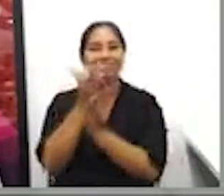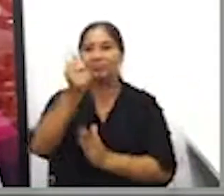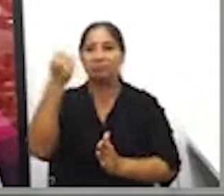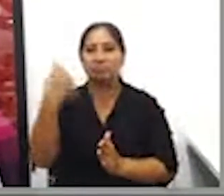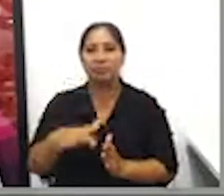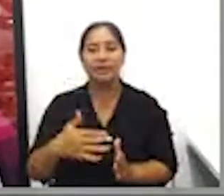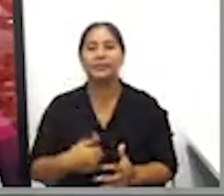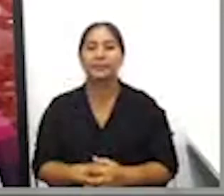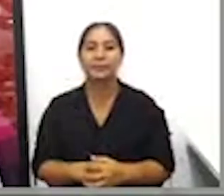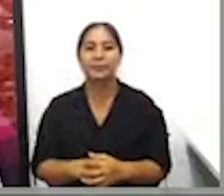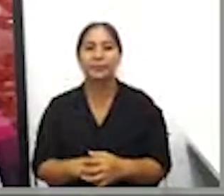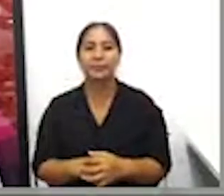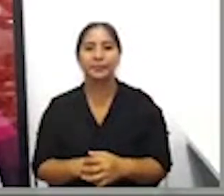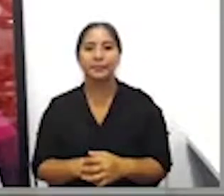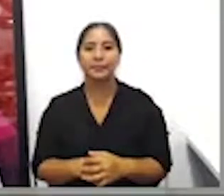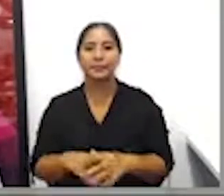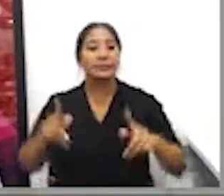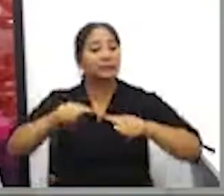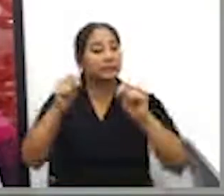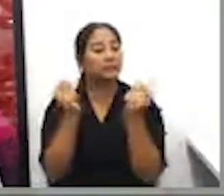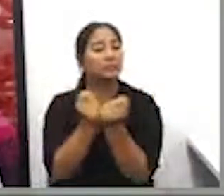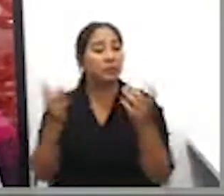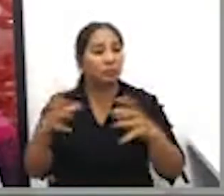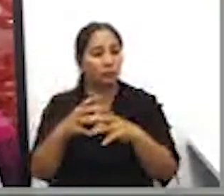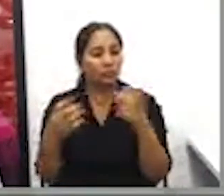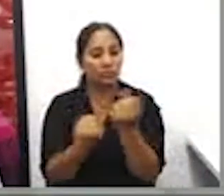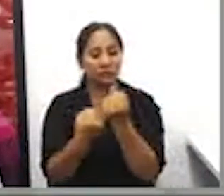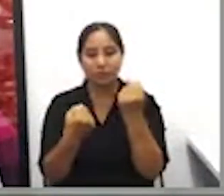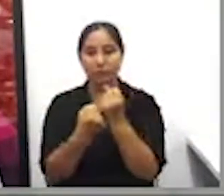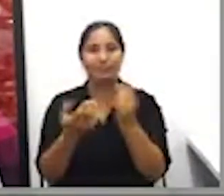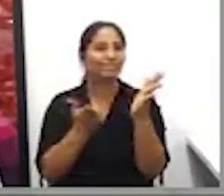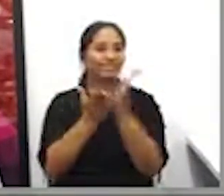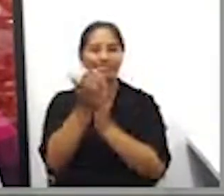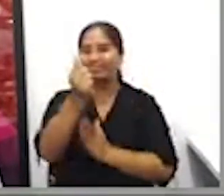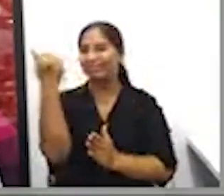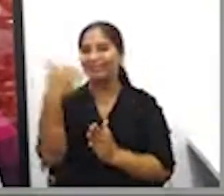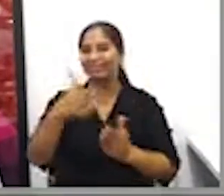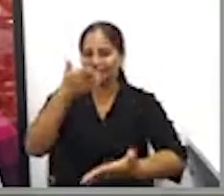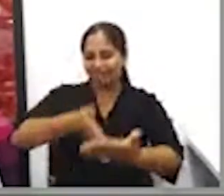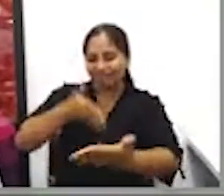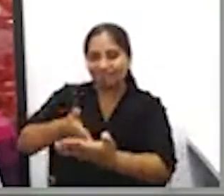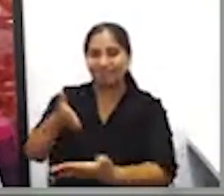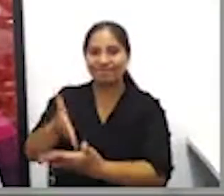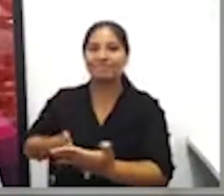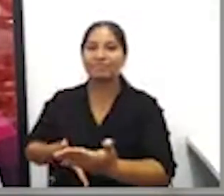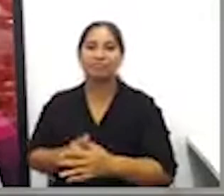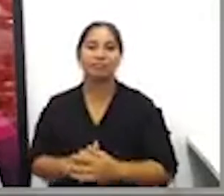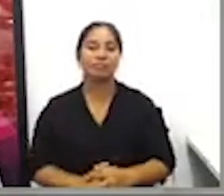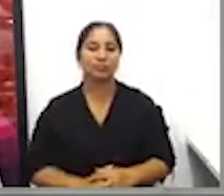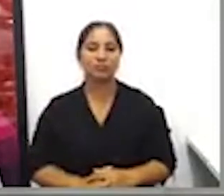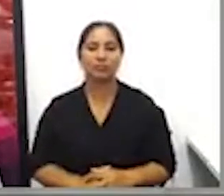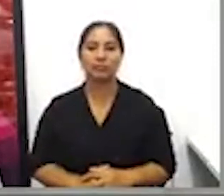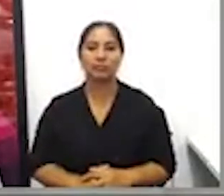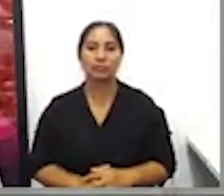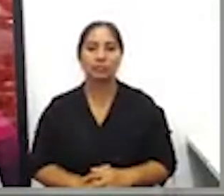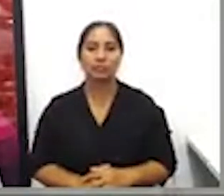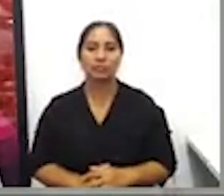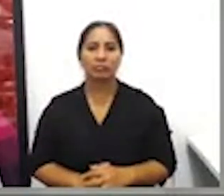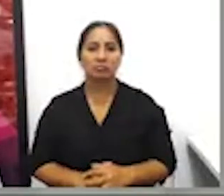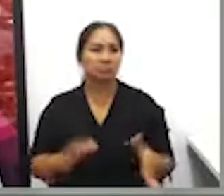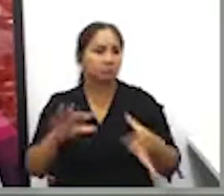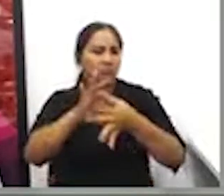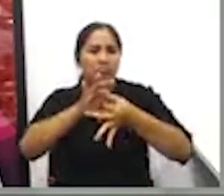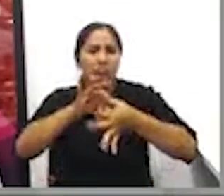work. So it's never about the leader. A leader has to not only